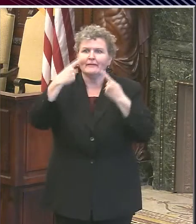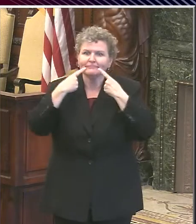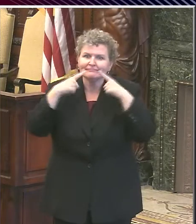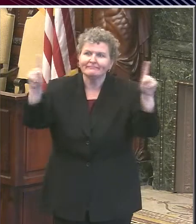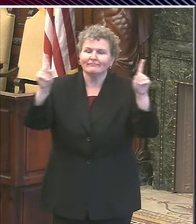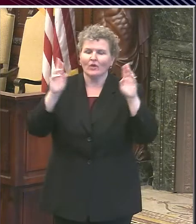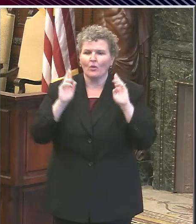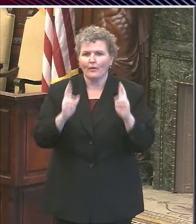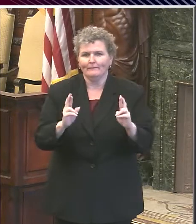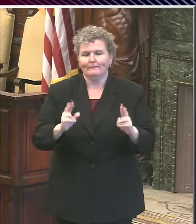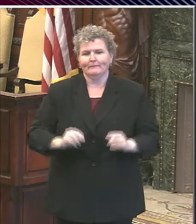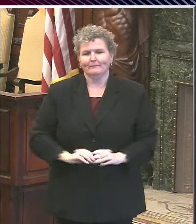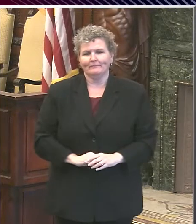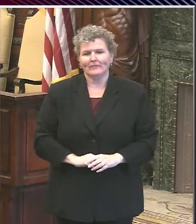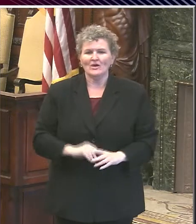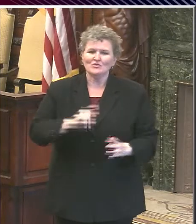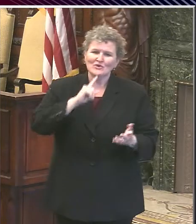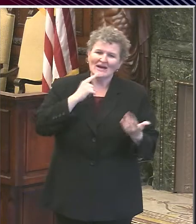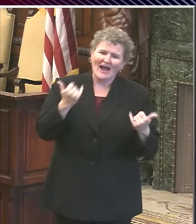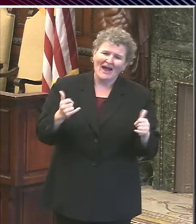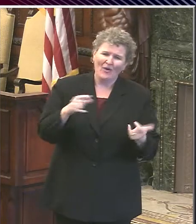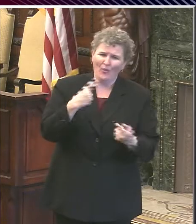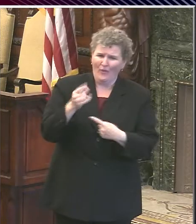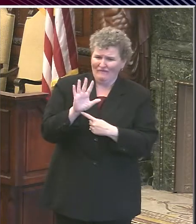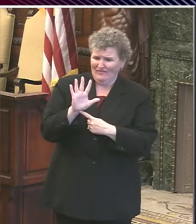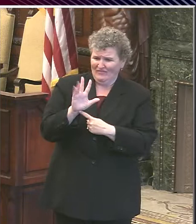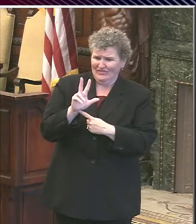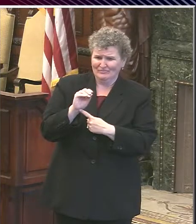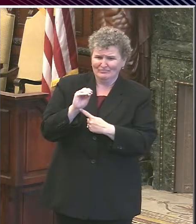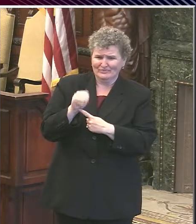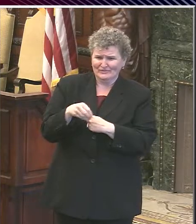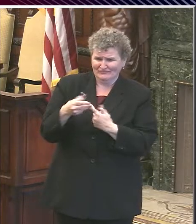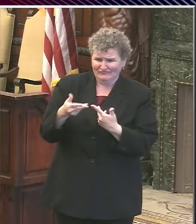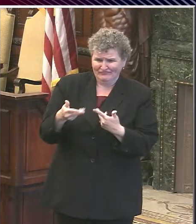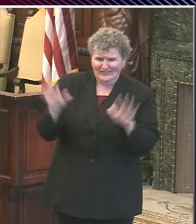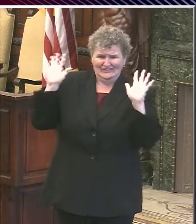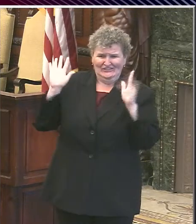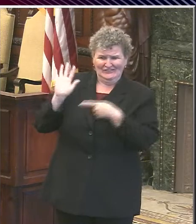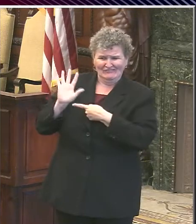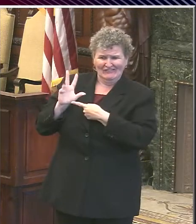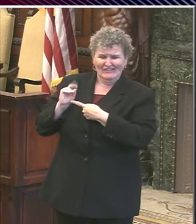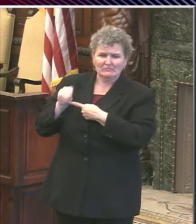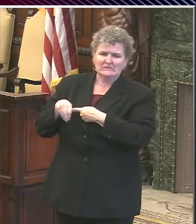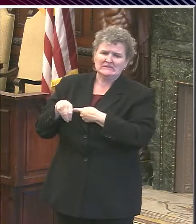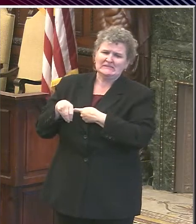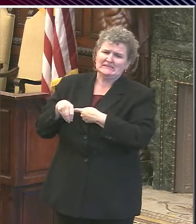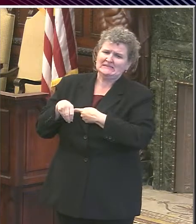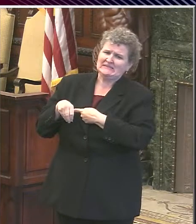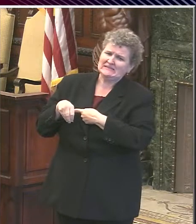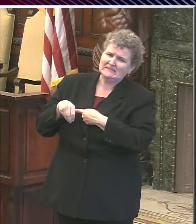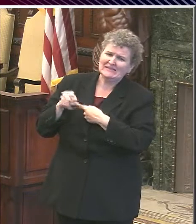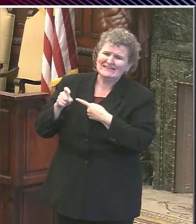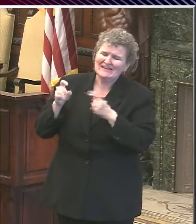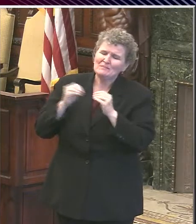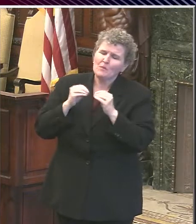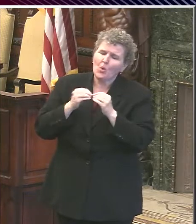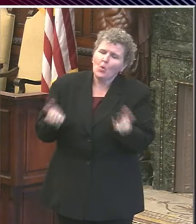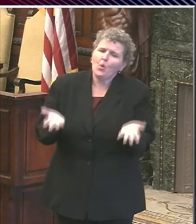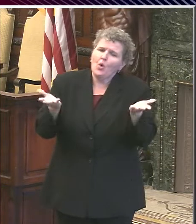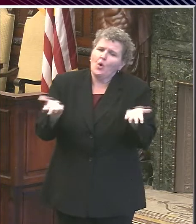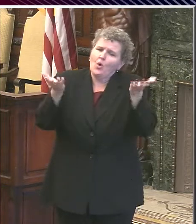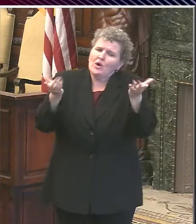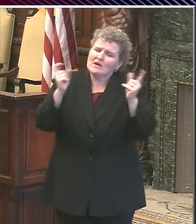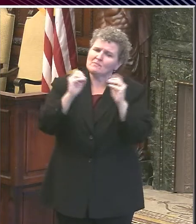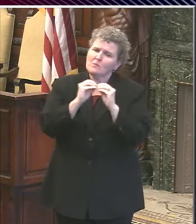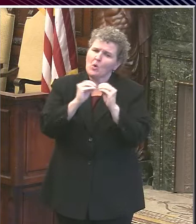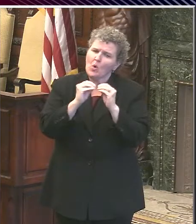about 53% of Philadelphia households have completed the 2020 census to date, and we need to do much better. It is critically important for